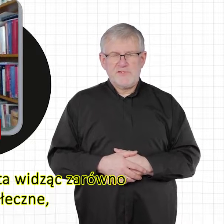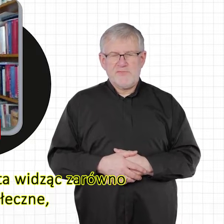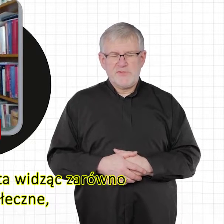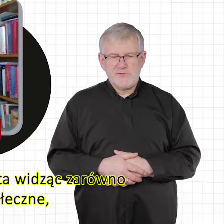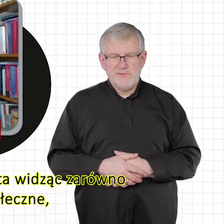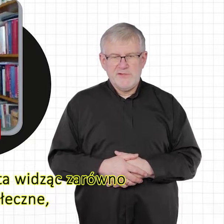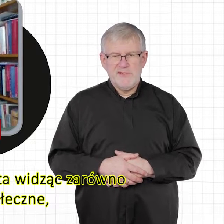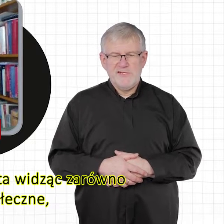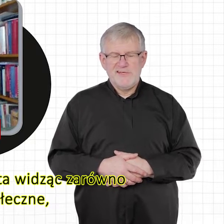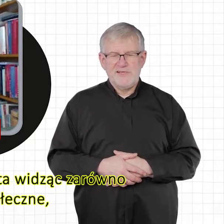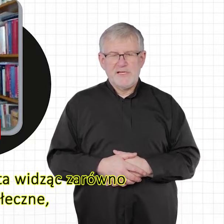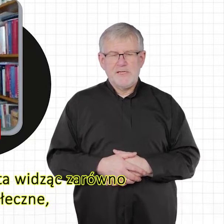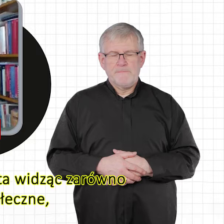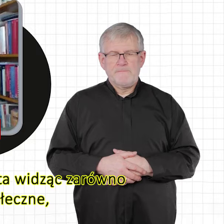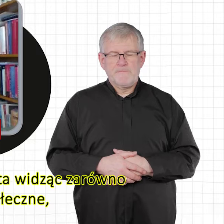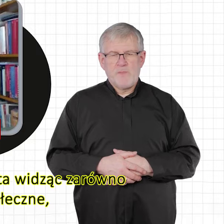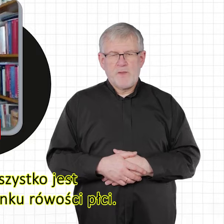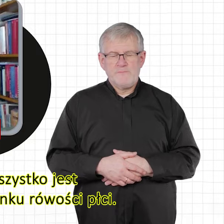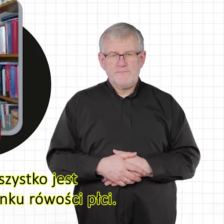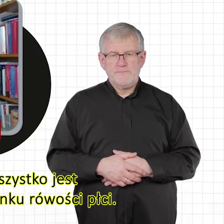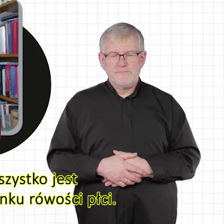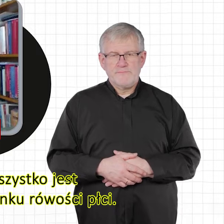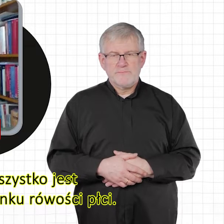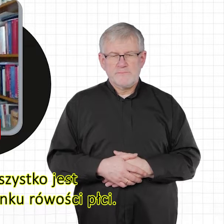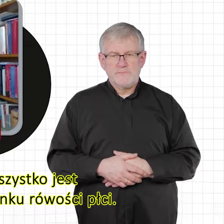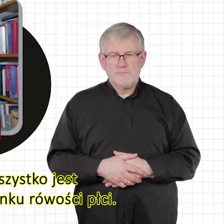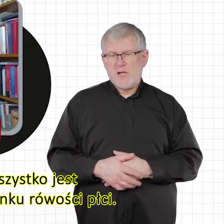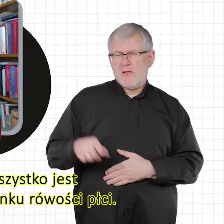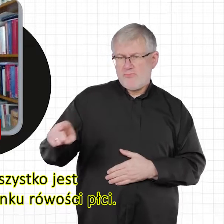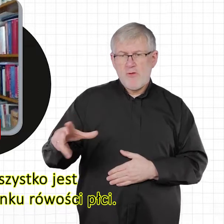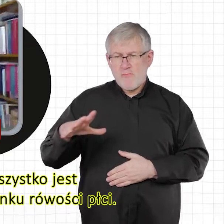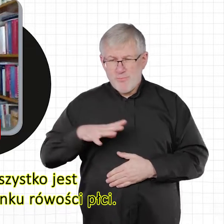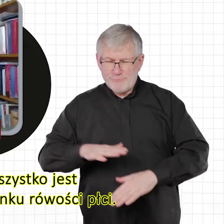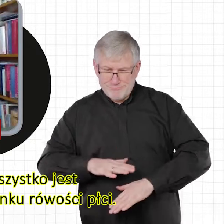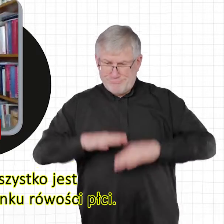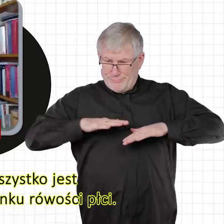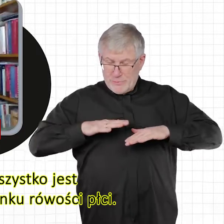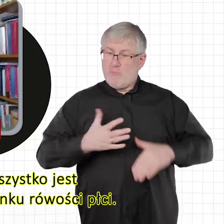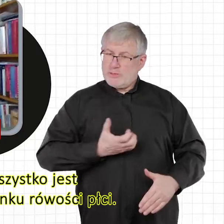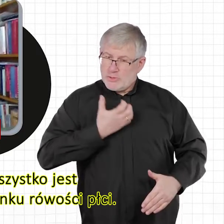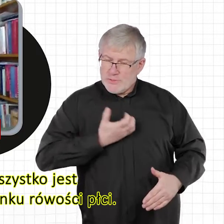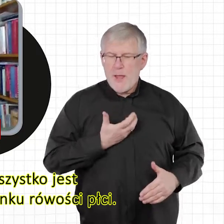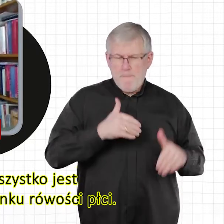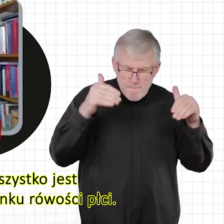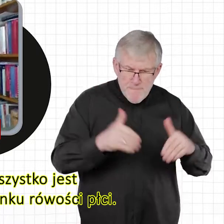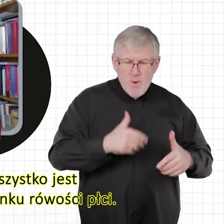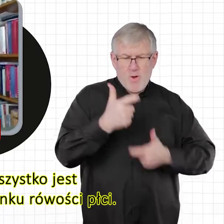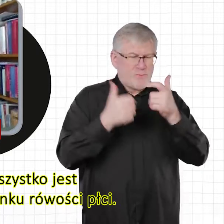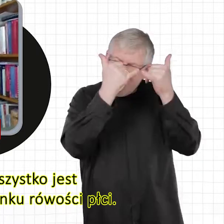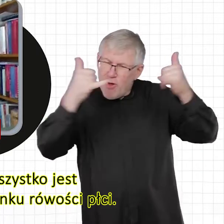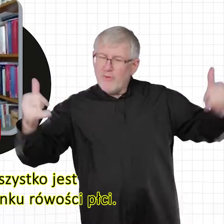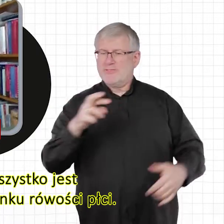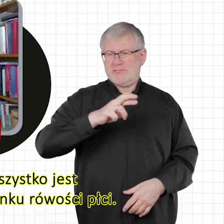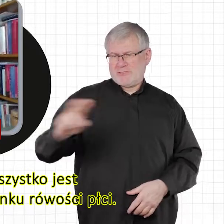with images of both men and women in charge of issues in society in front of you, it inspires